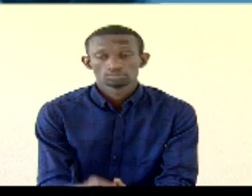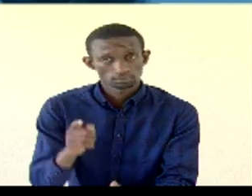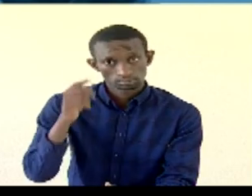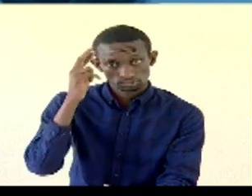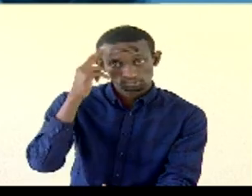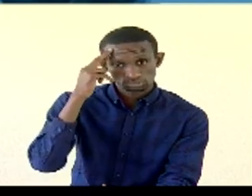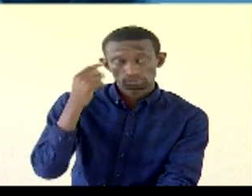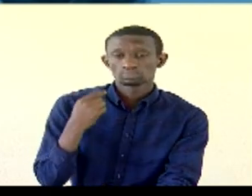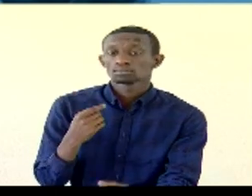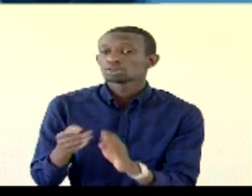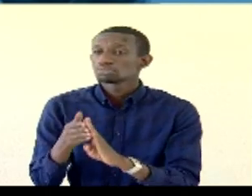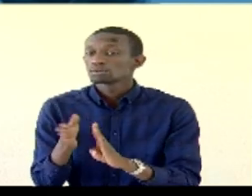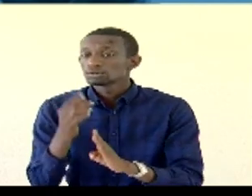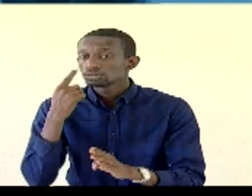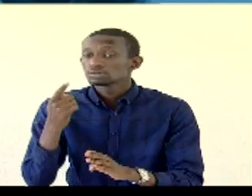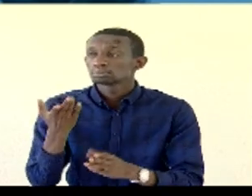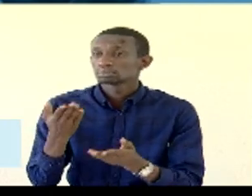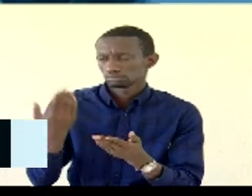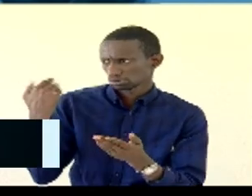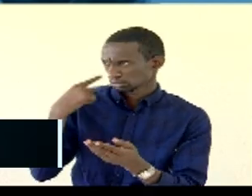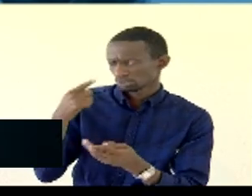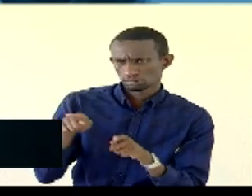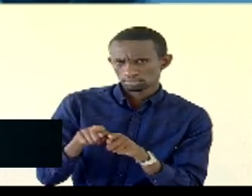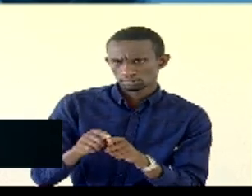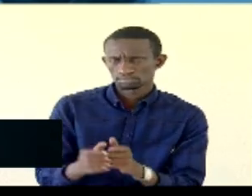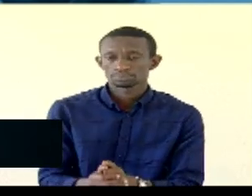Remember, we are wrapping this up again because we looked at it before.